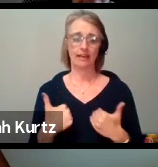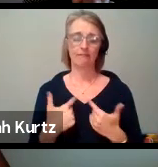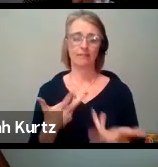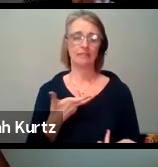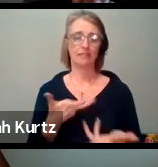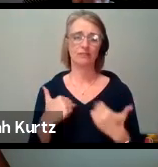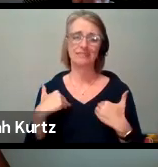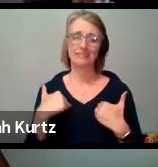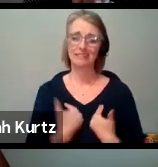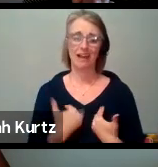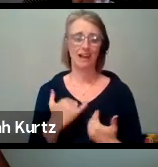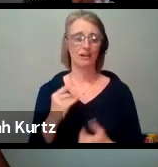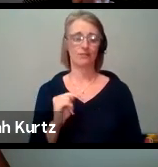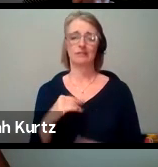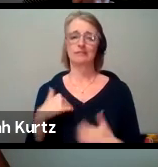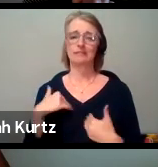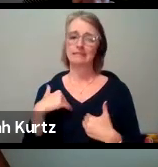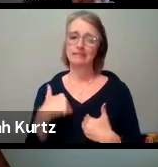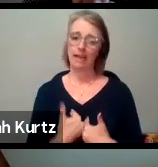conversations. We're tired.